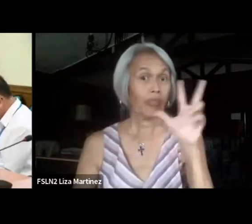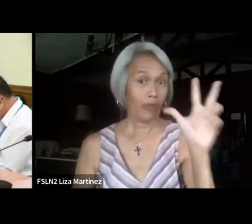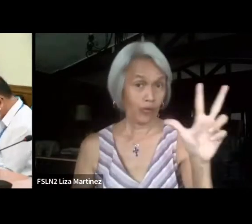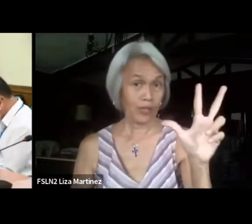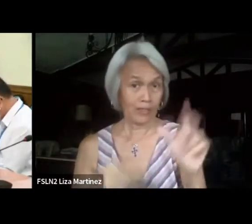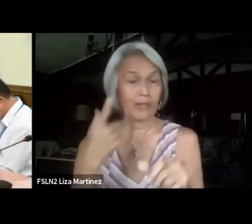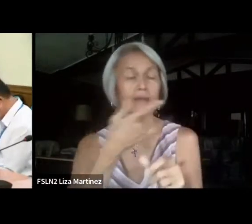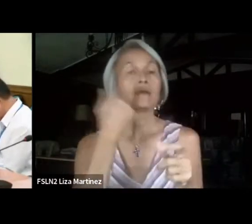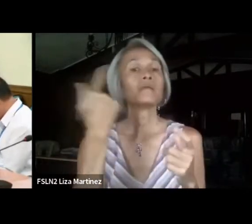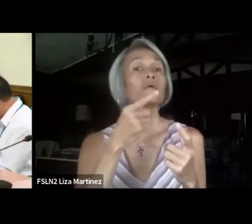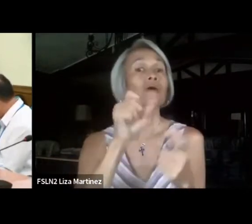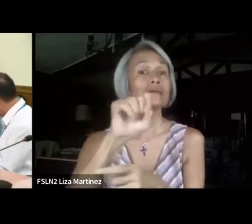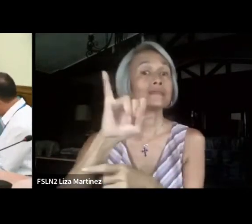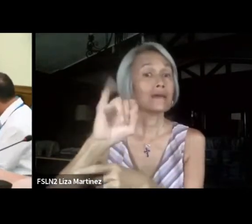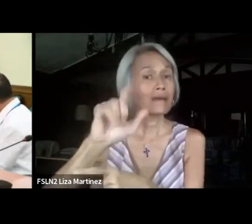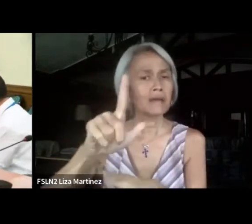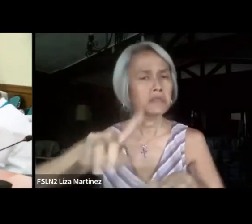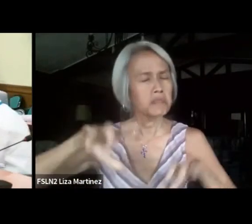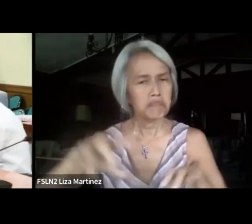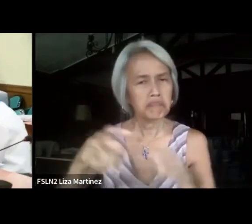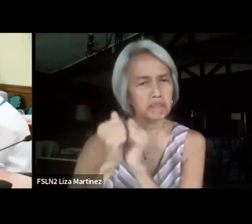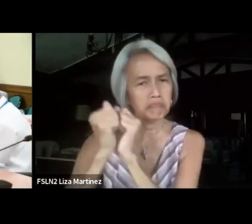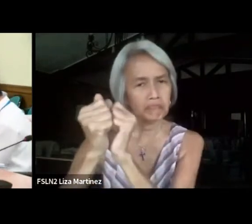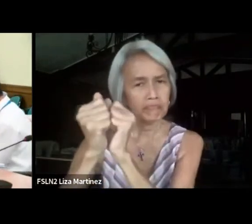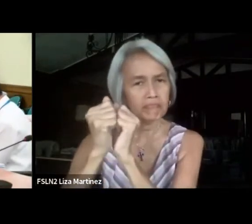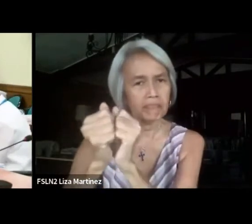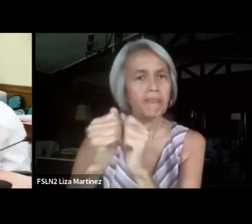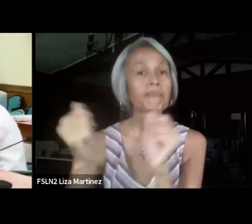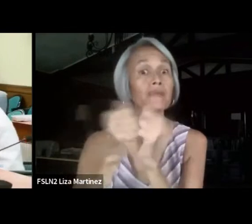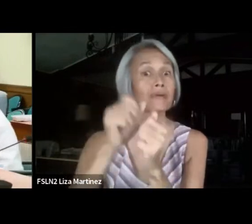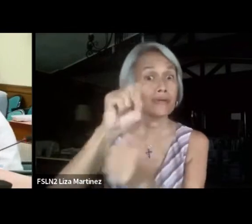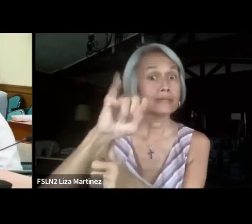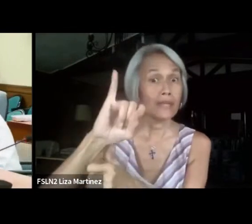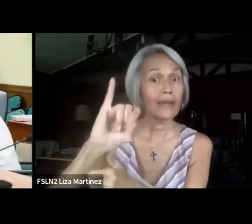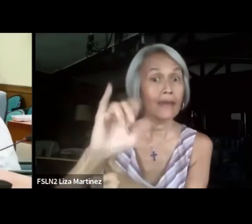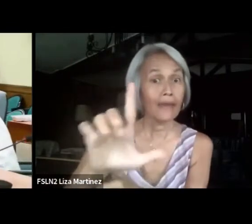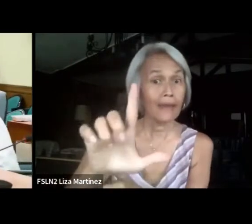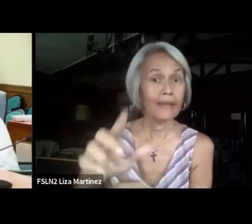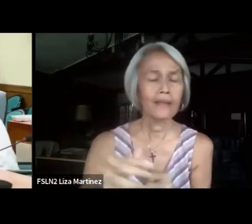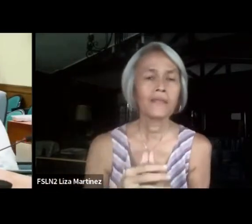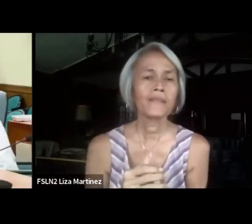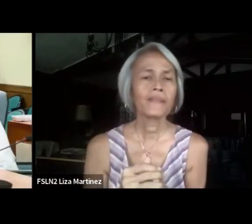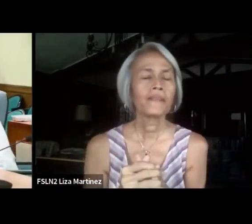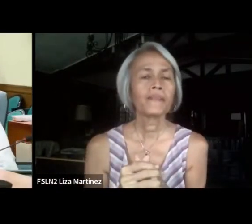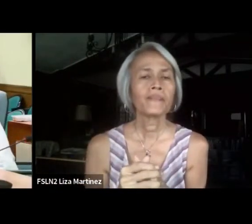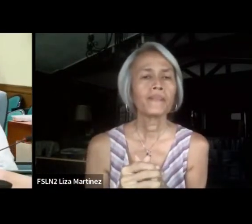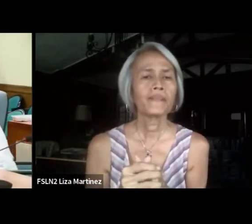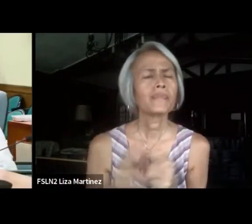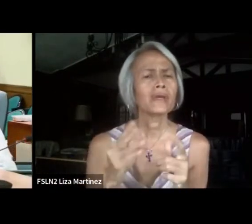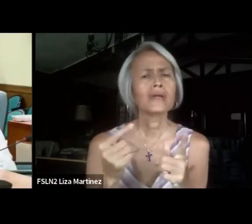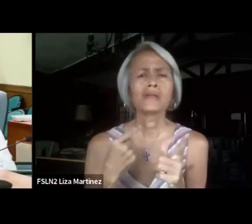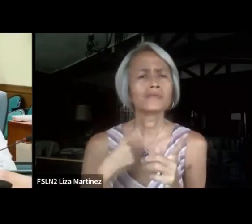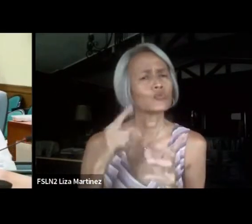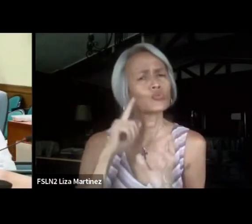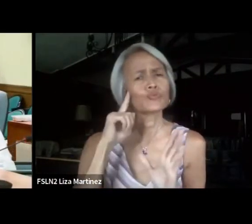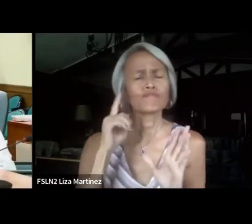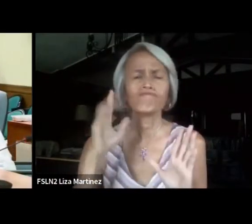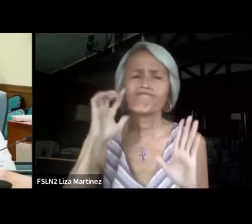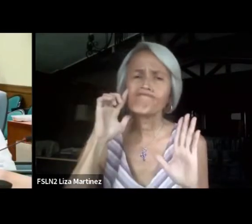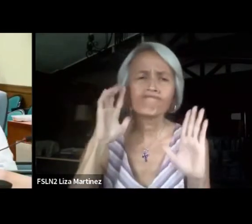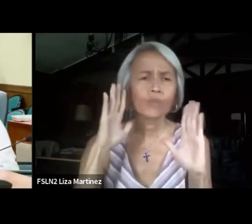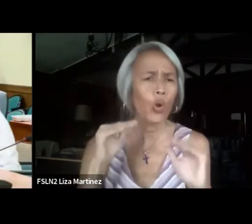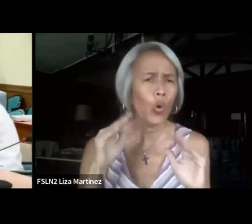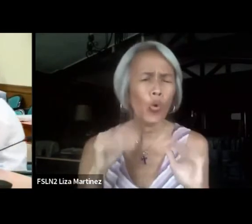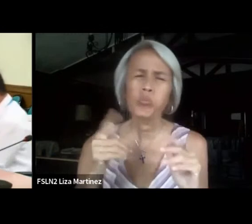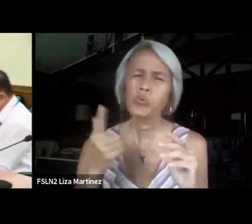with these various groups, and they are really, sir, they're putting their hope on this program because they have been